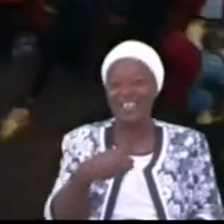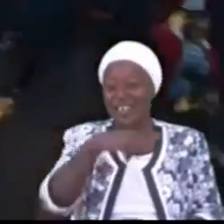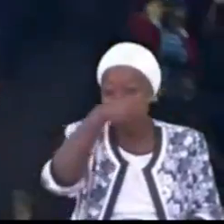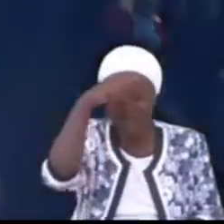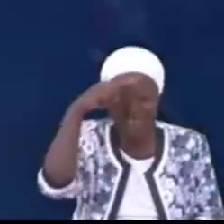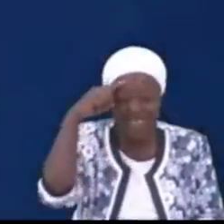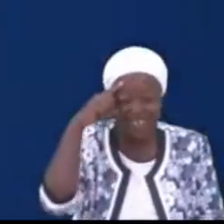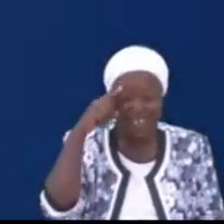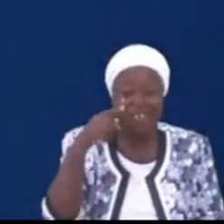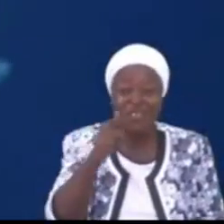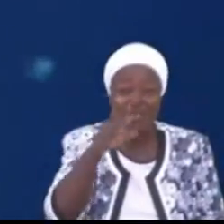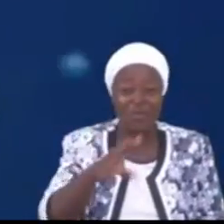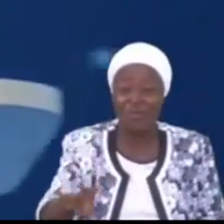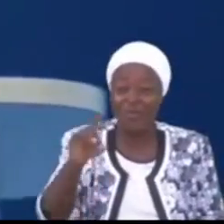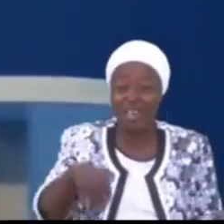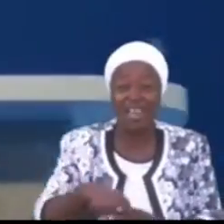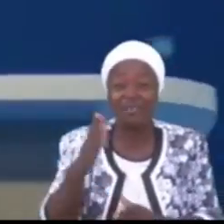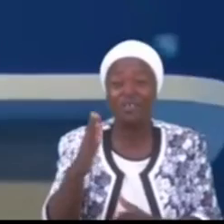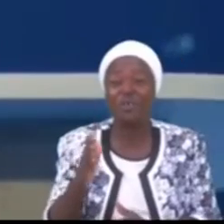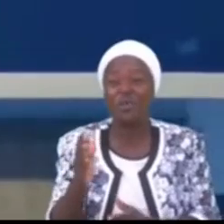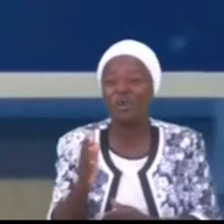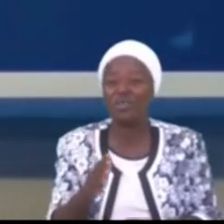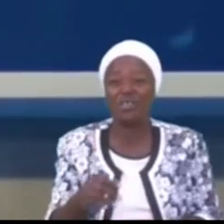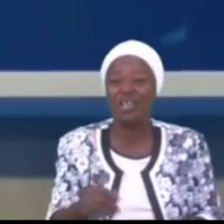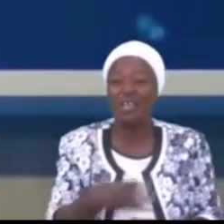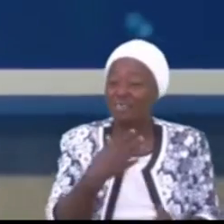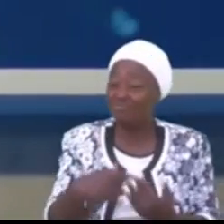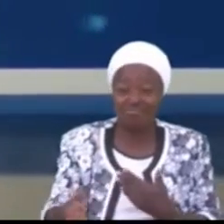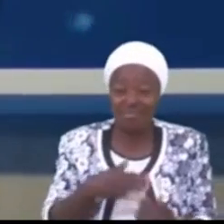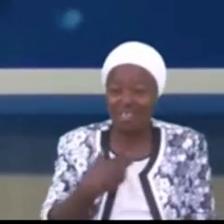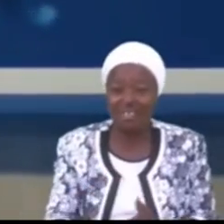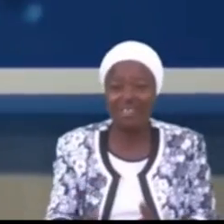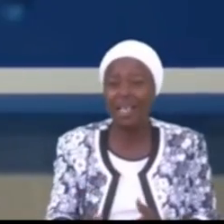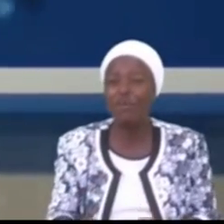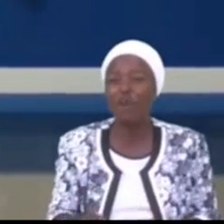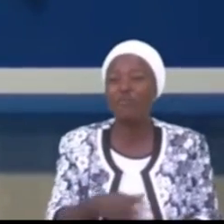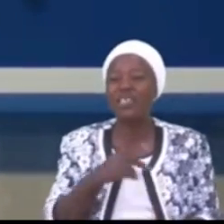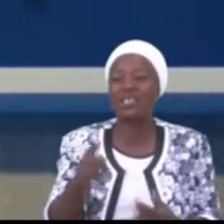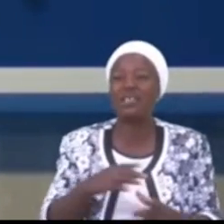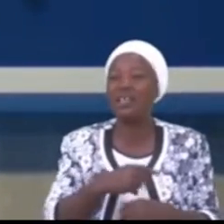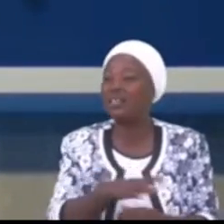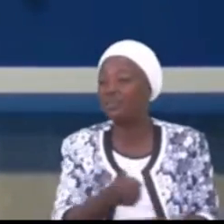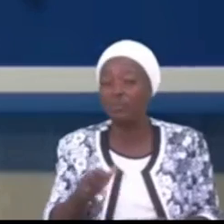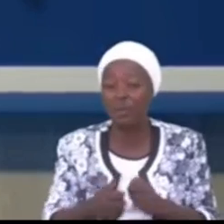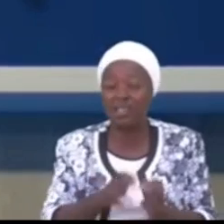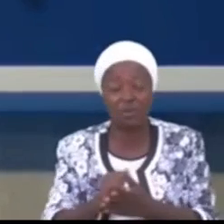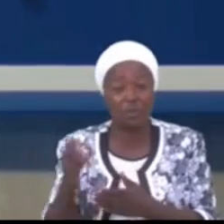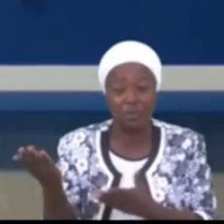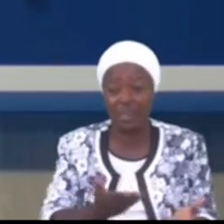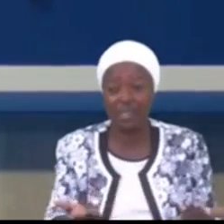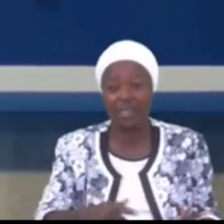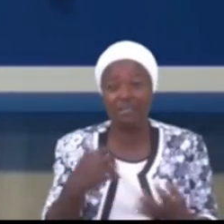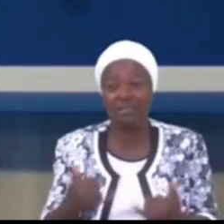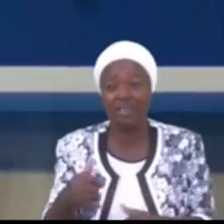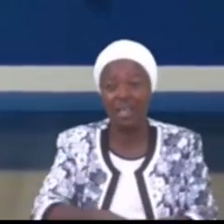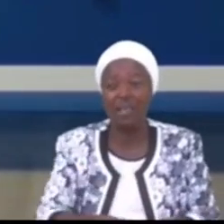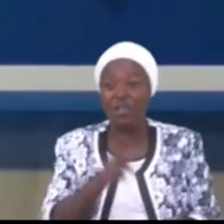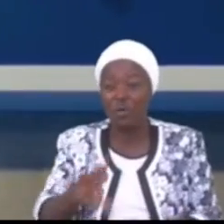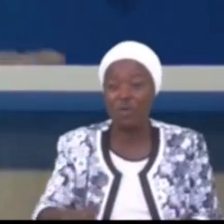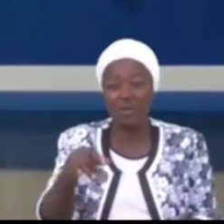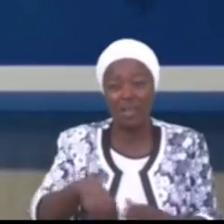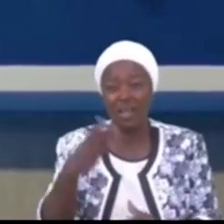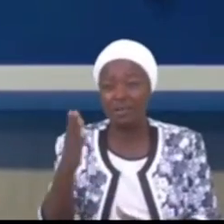Because you will discover whatever problem you brought tonight, you'll find